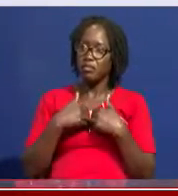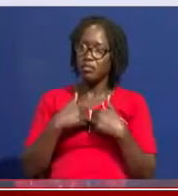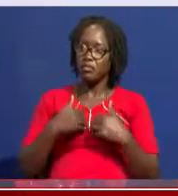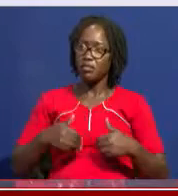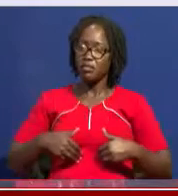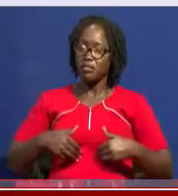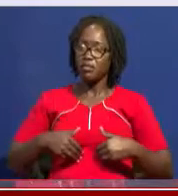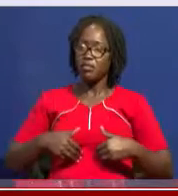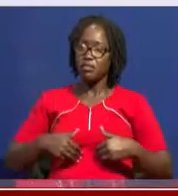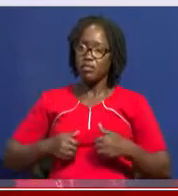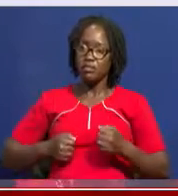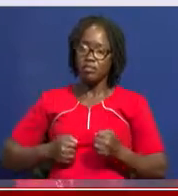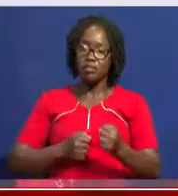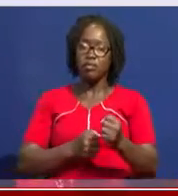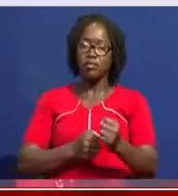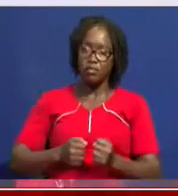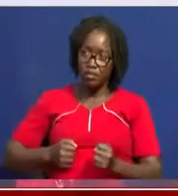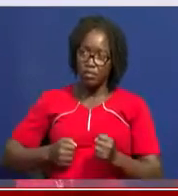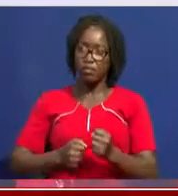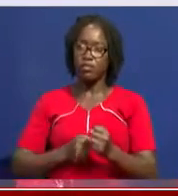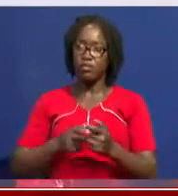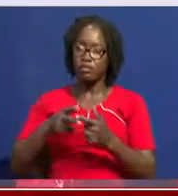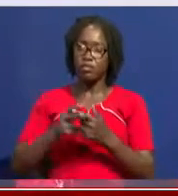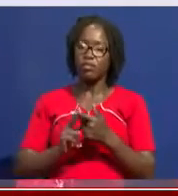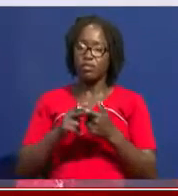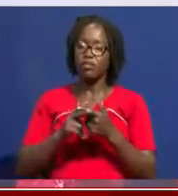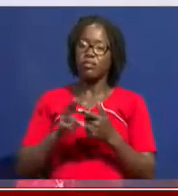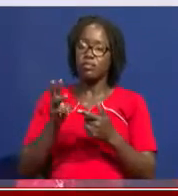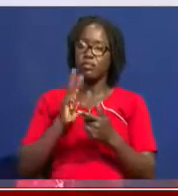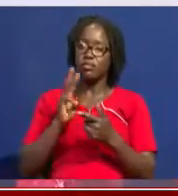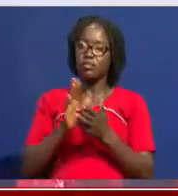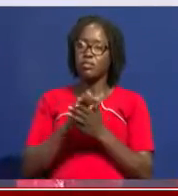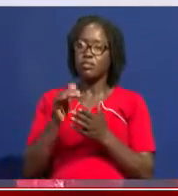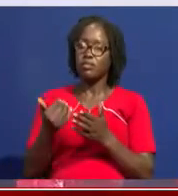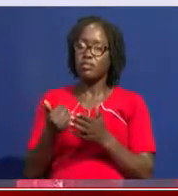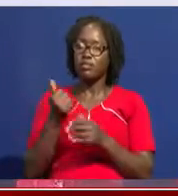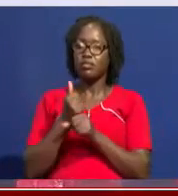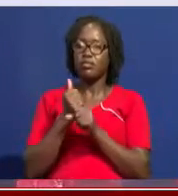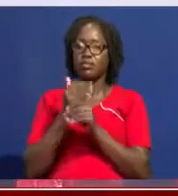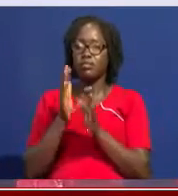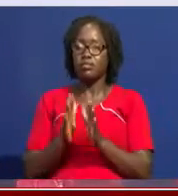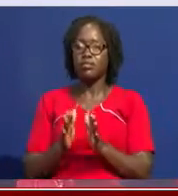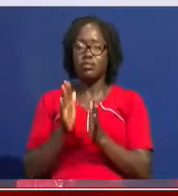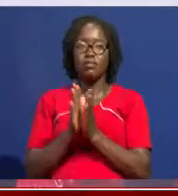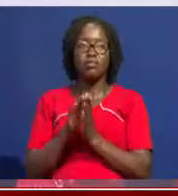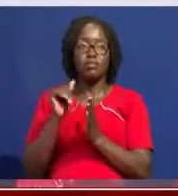carpenters can be able to learn, our plumbers and all other blue-collar workers can be able to learn